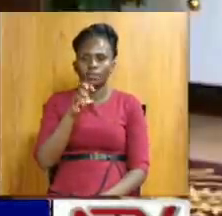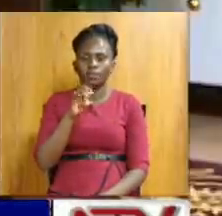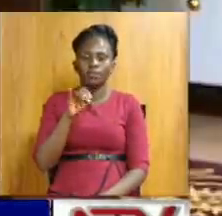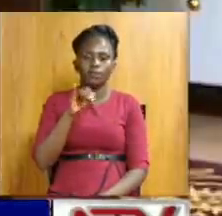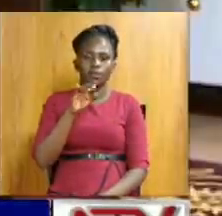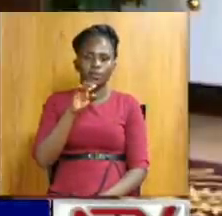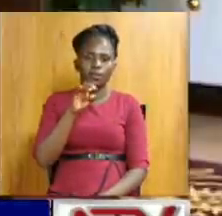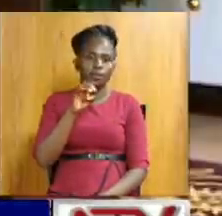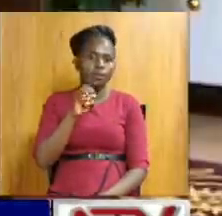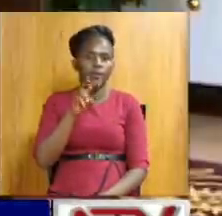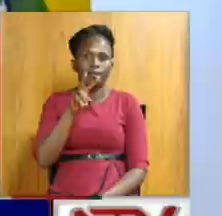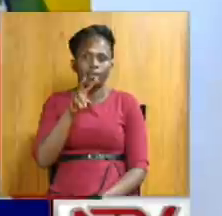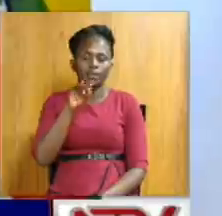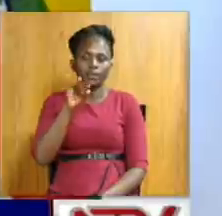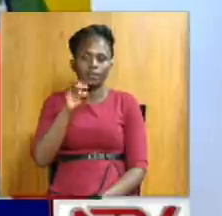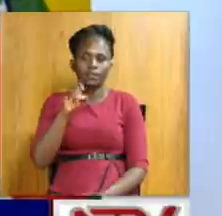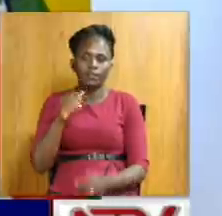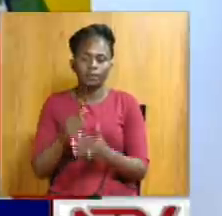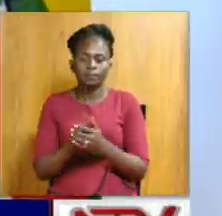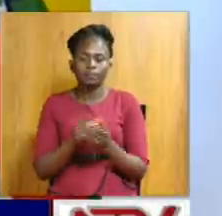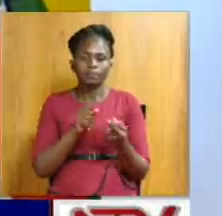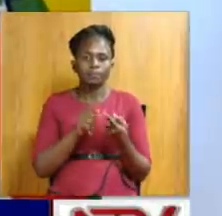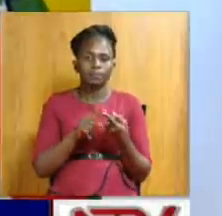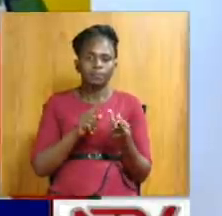Ari Chivejinda, Mzee Paul Etiang,